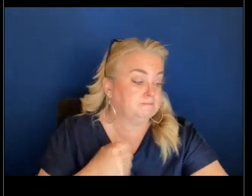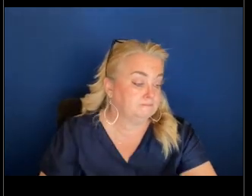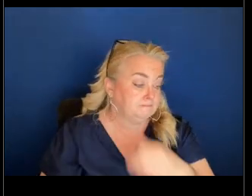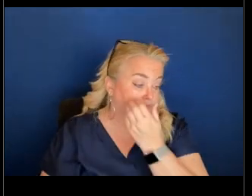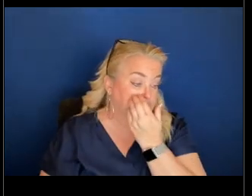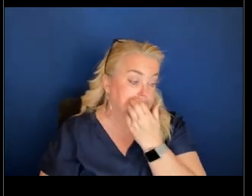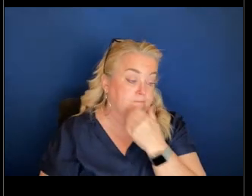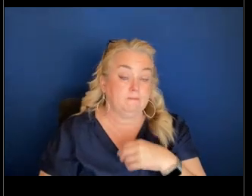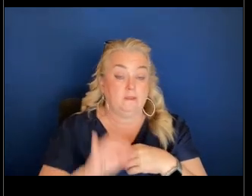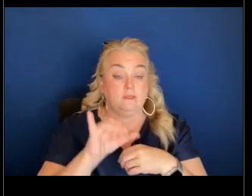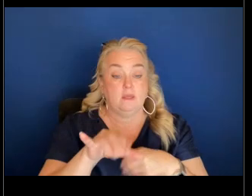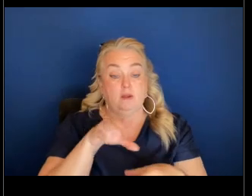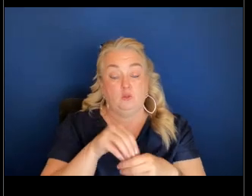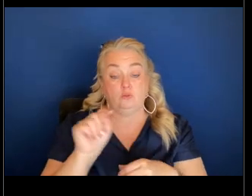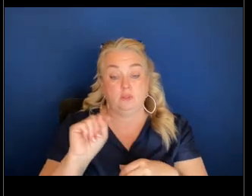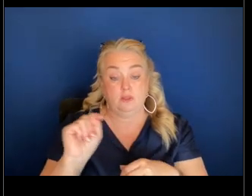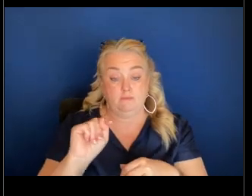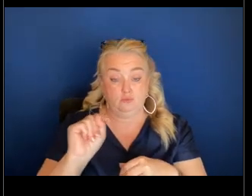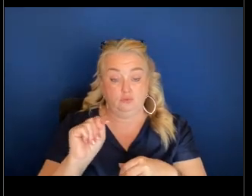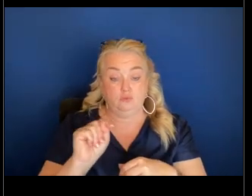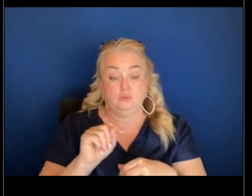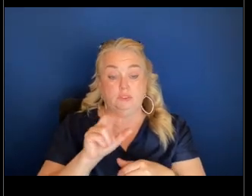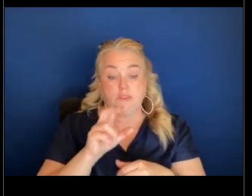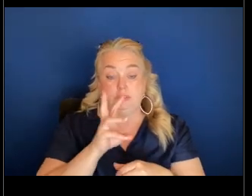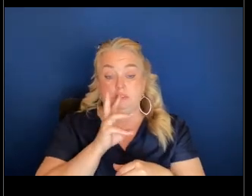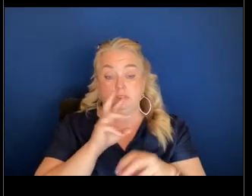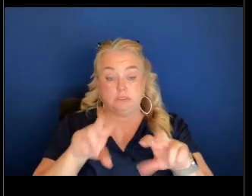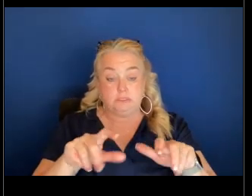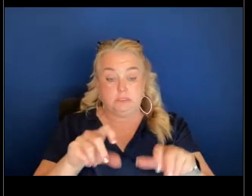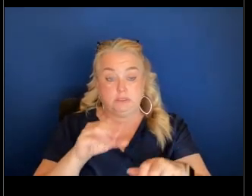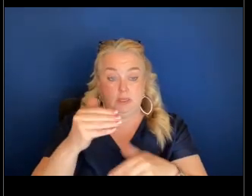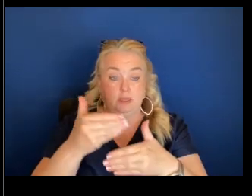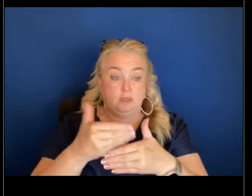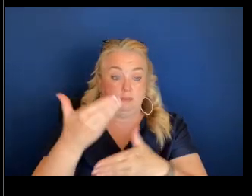This includes lavatories, sinks, and mirrors.